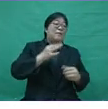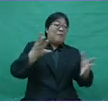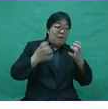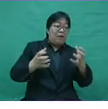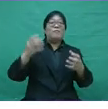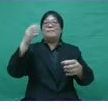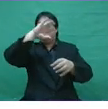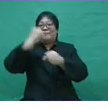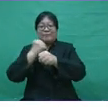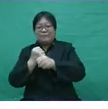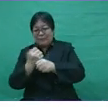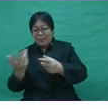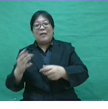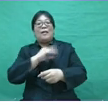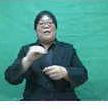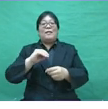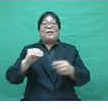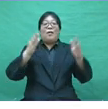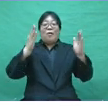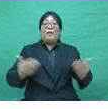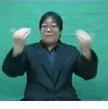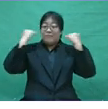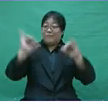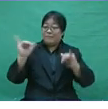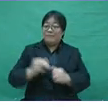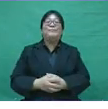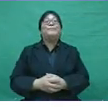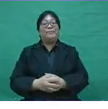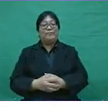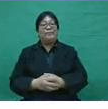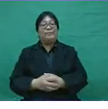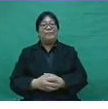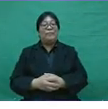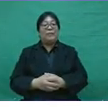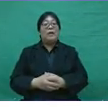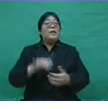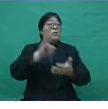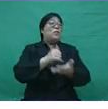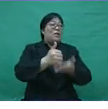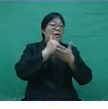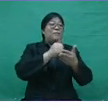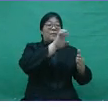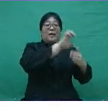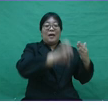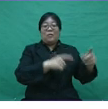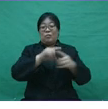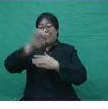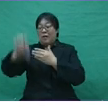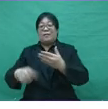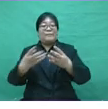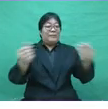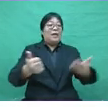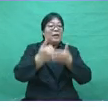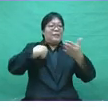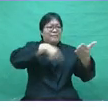vacancies and search for job respectively. These end-to-end solutions also allows us to track the